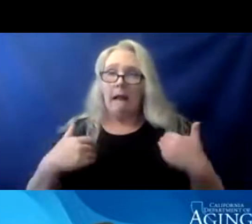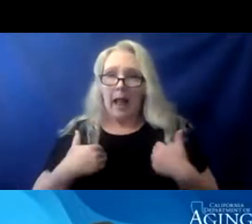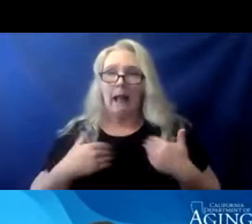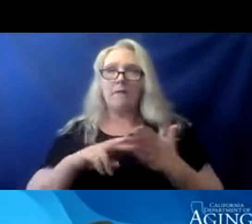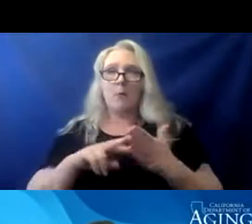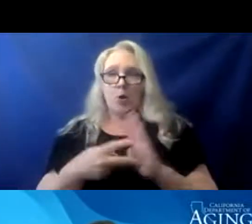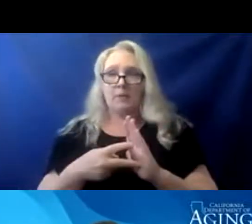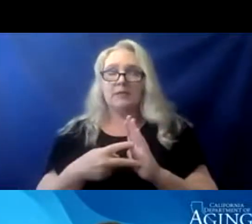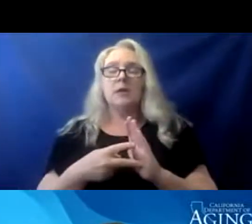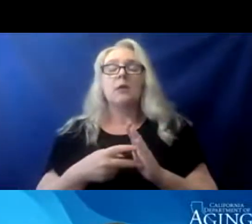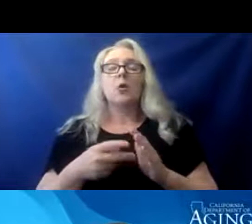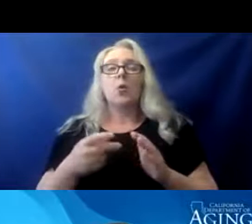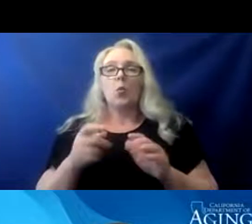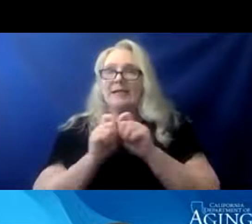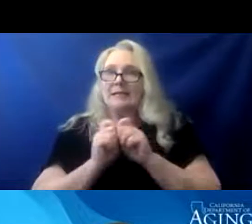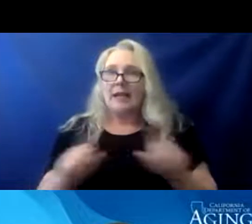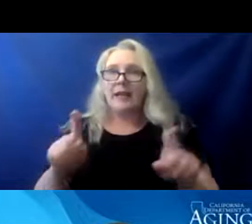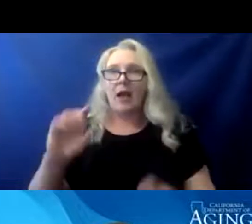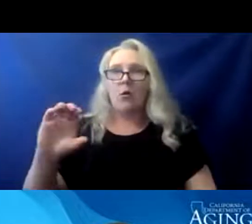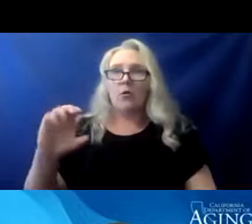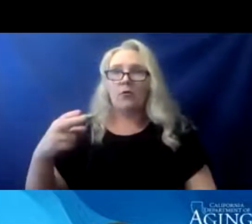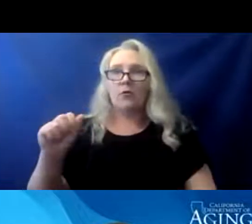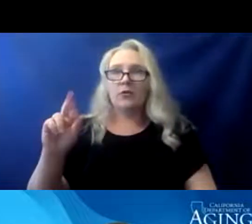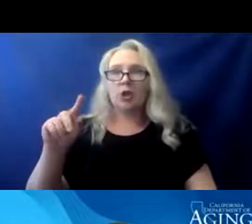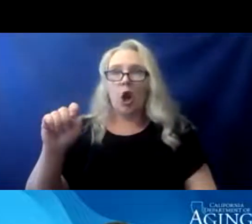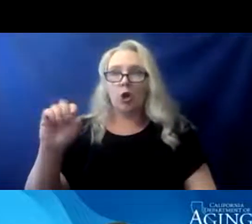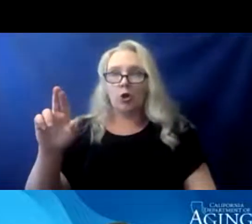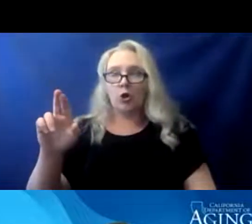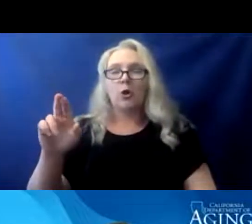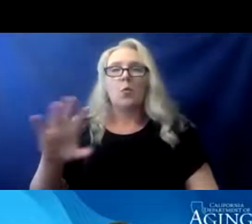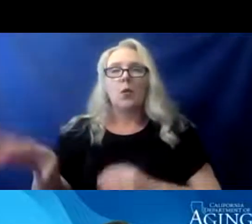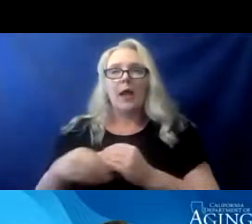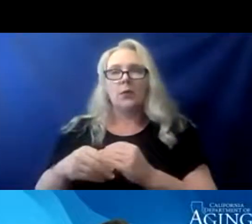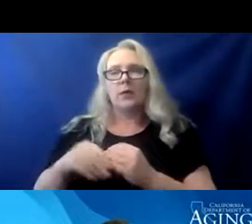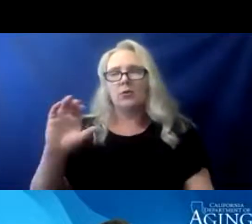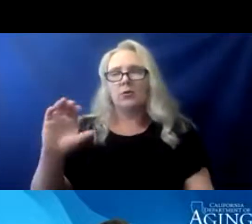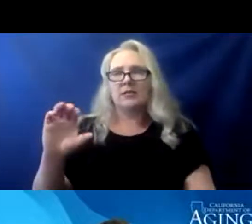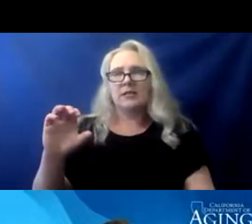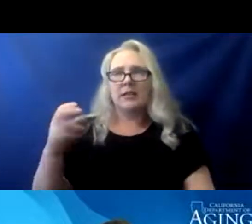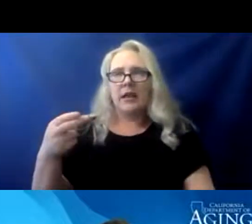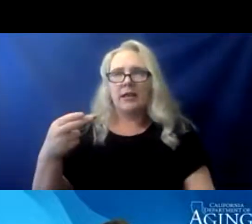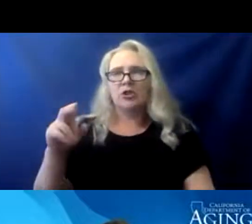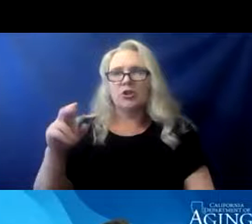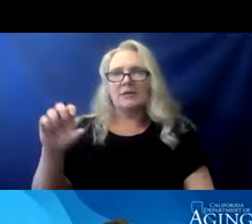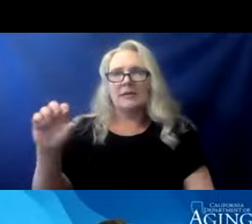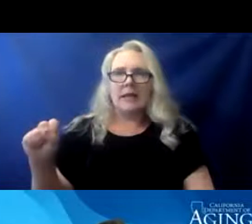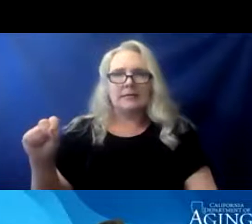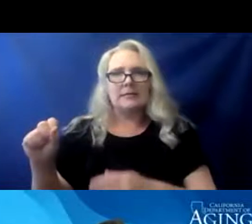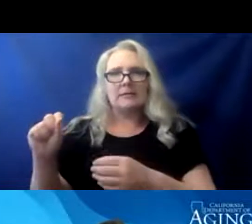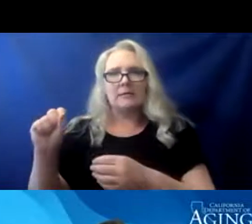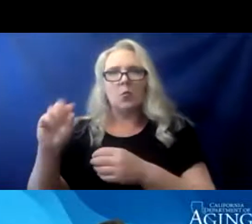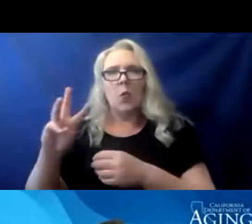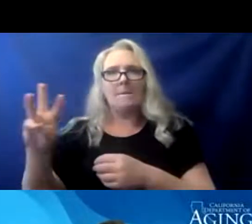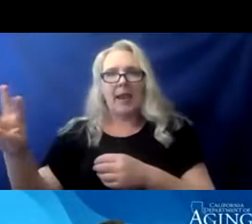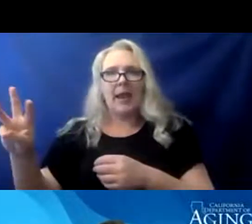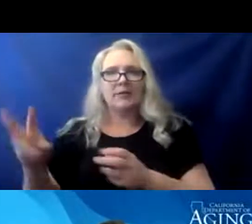and we asked you to consider serving, and it is being added to the agency CHSS page. I'm not sure if our team can put those links in the Q&A.